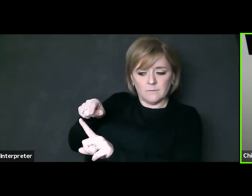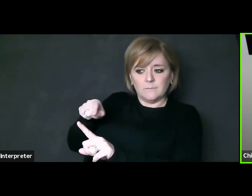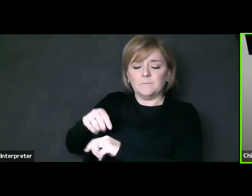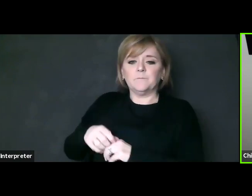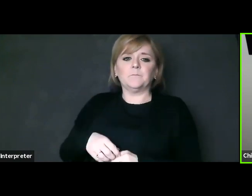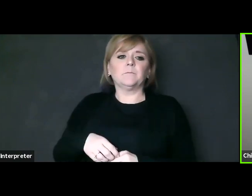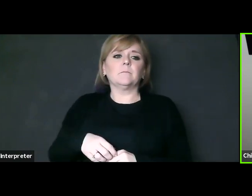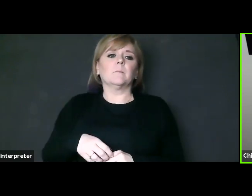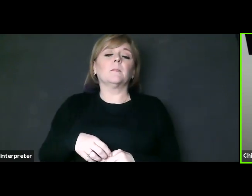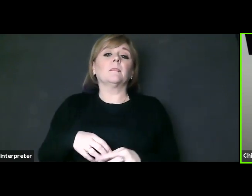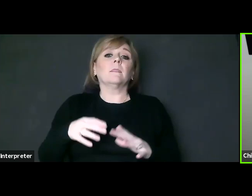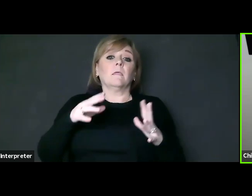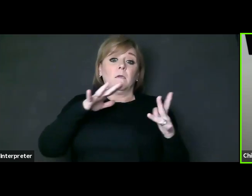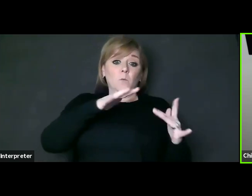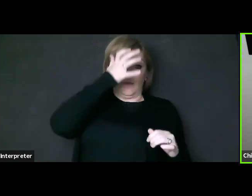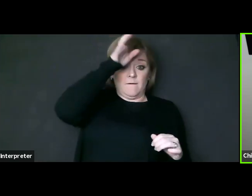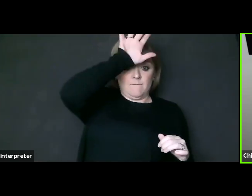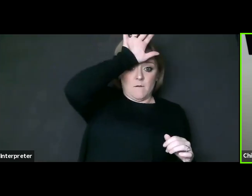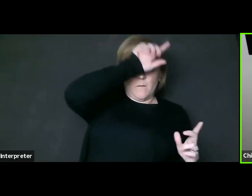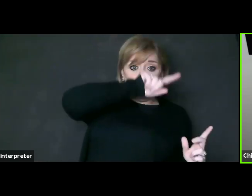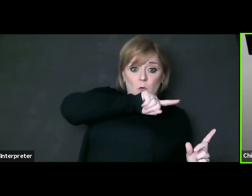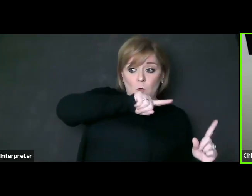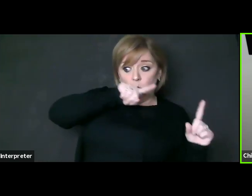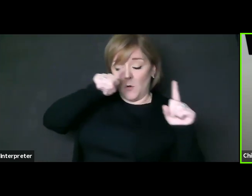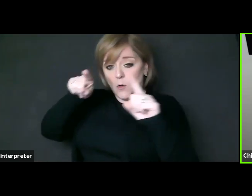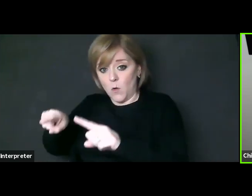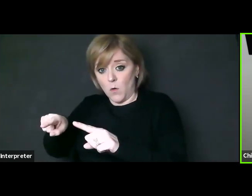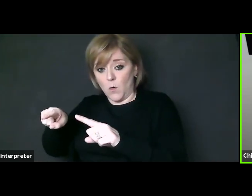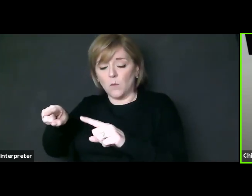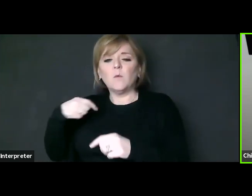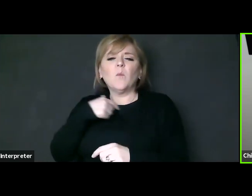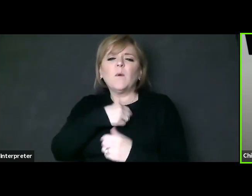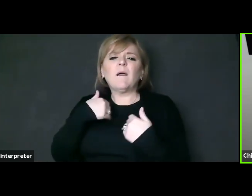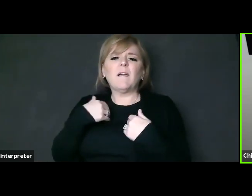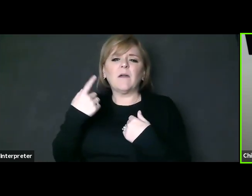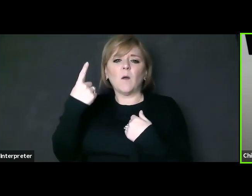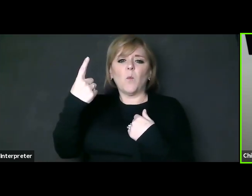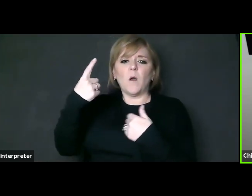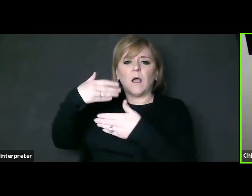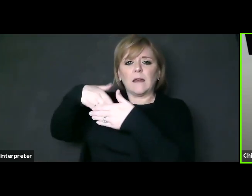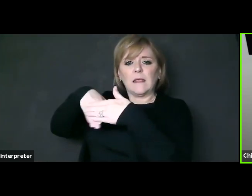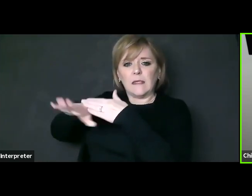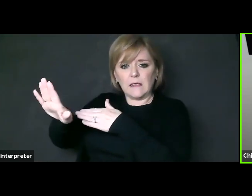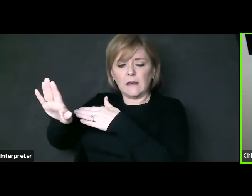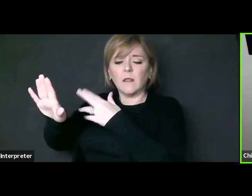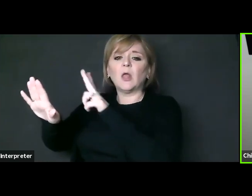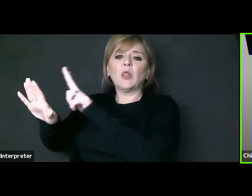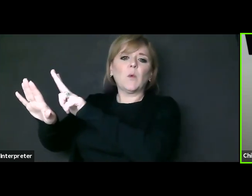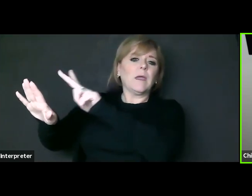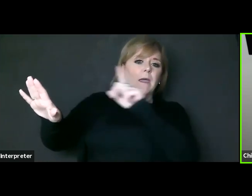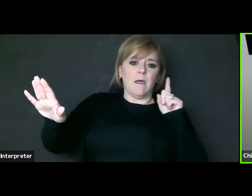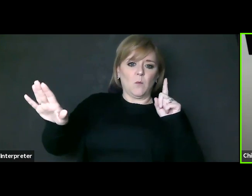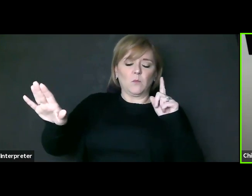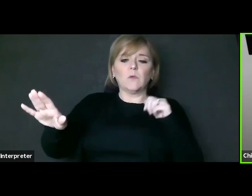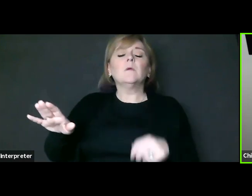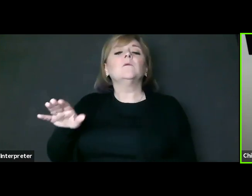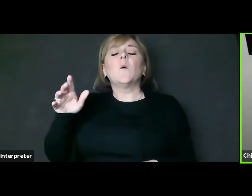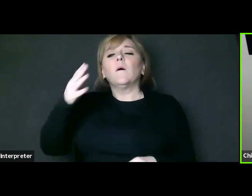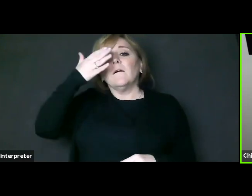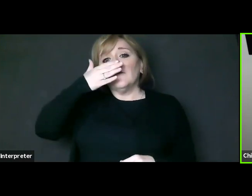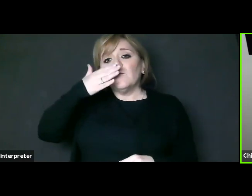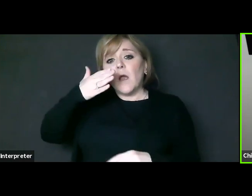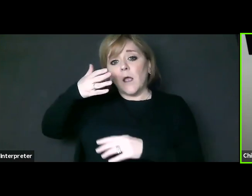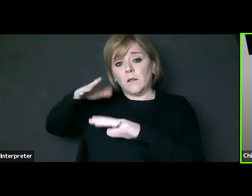When we respond to these medical calls, we are using a 1 in, 3 out approach, front porch assessments, and social distancing